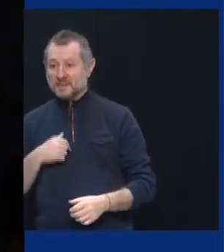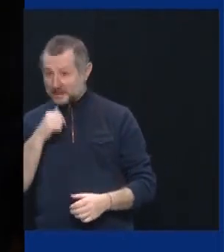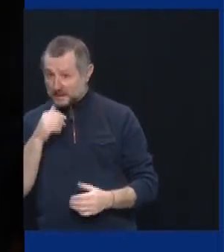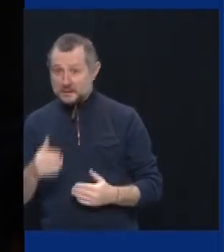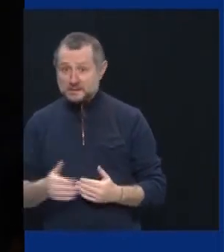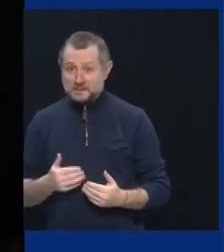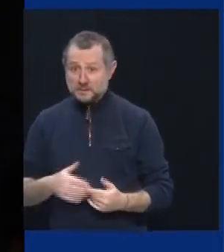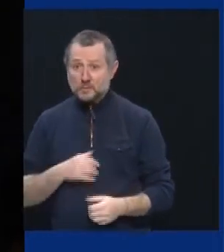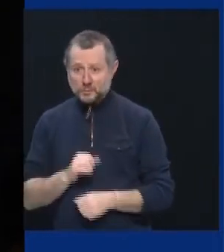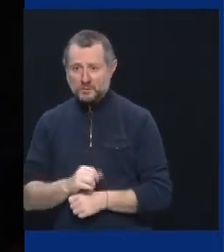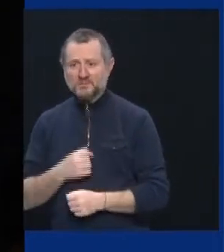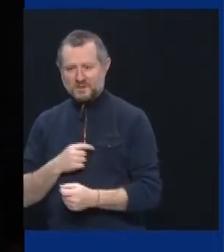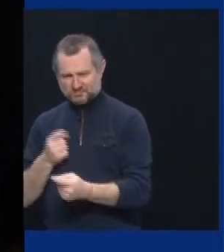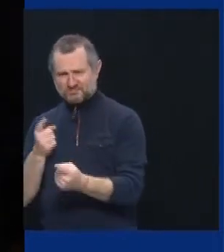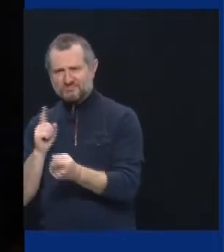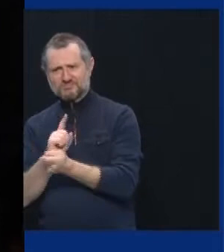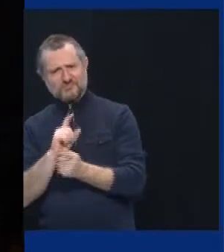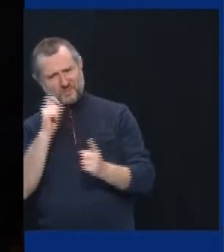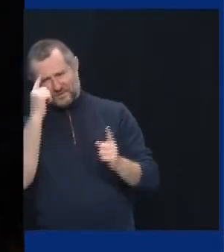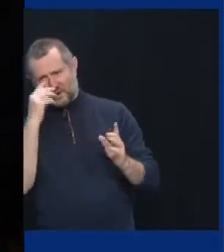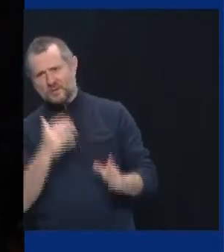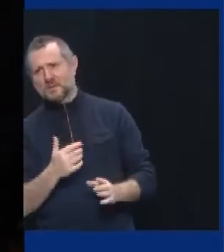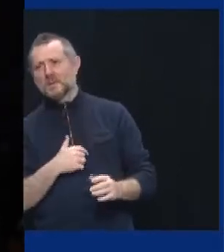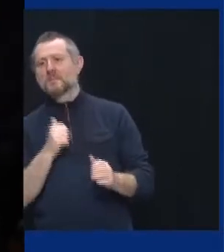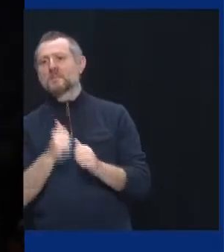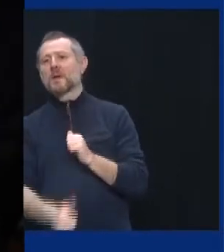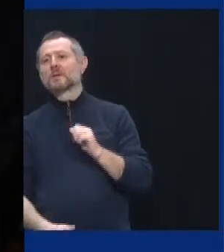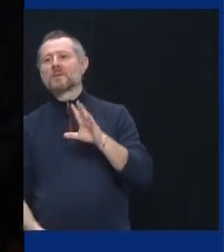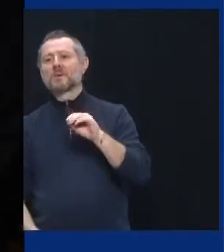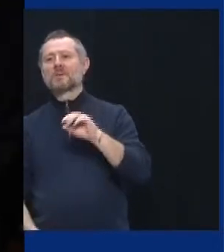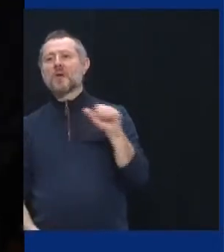got 58 passed. Mm. Police unions.